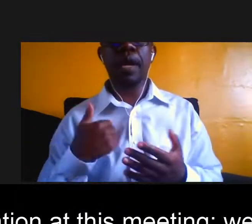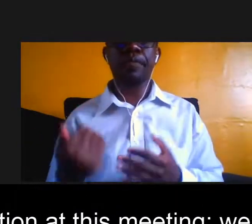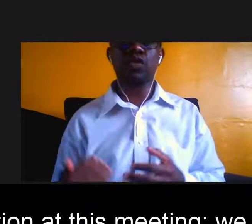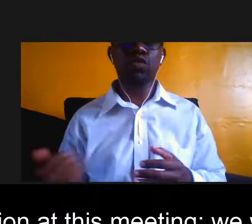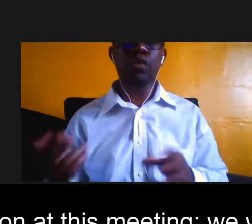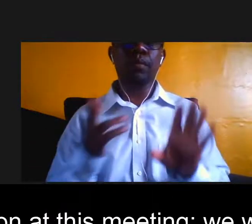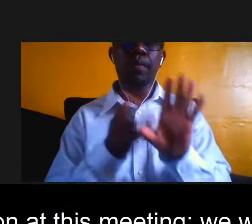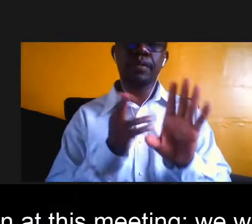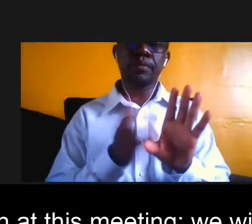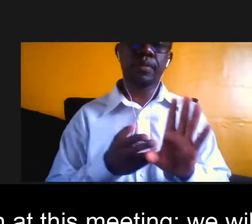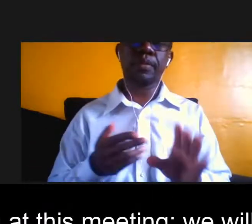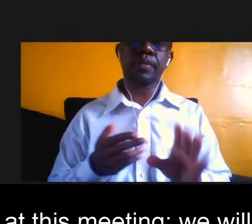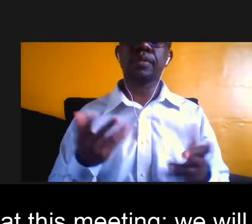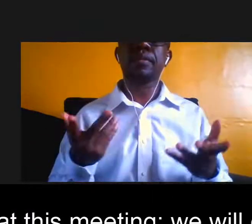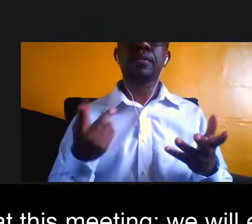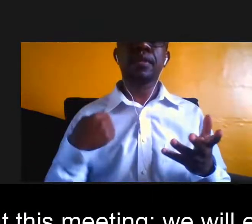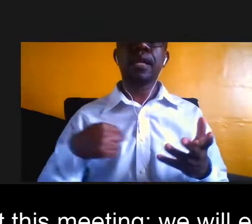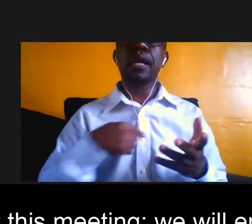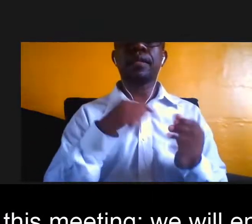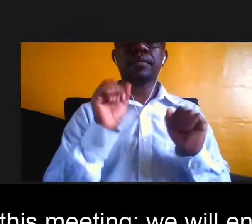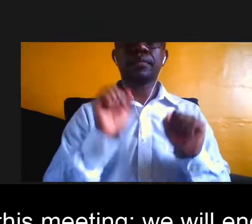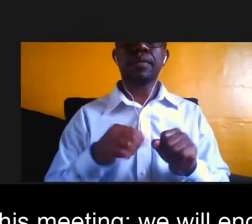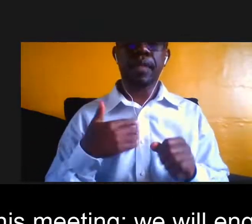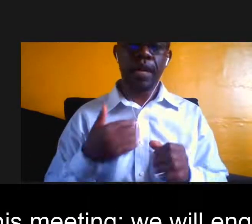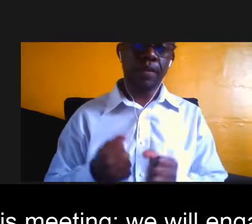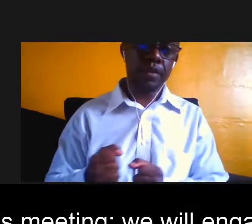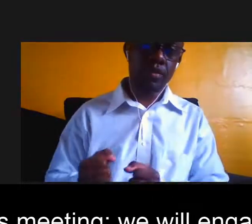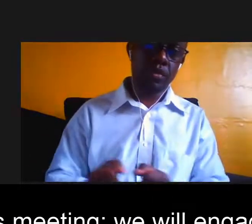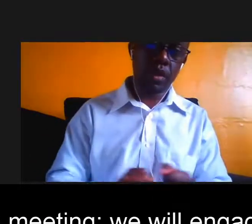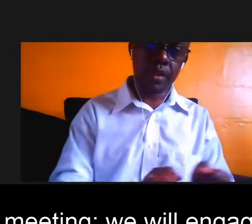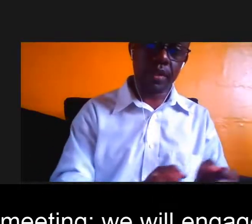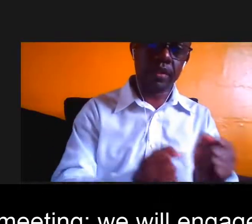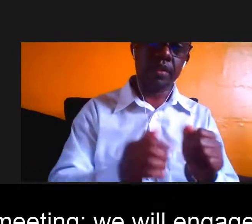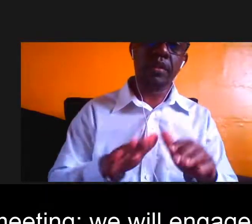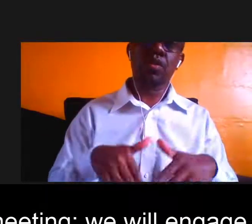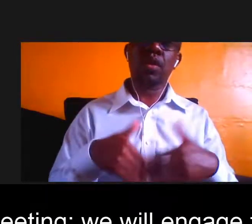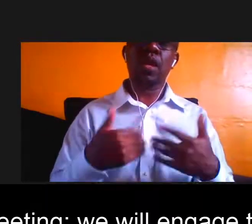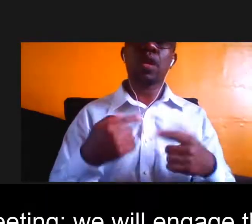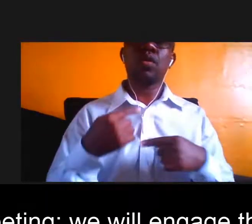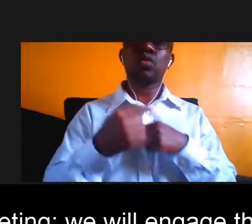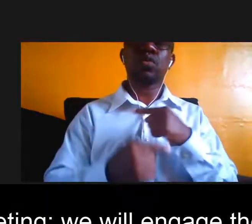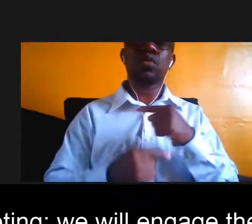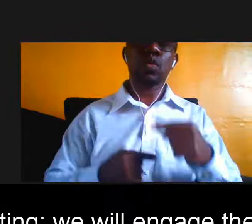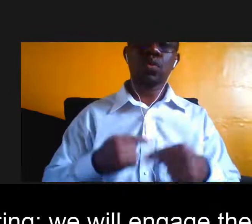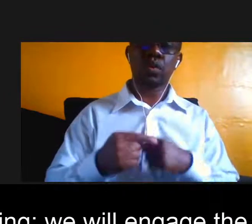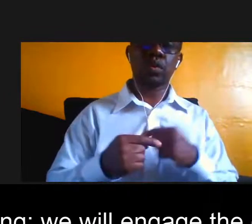been able to do. So we need to have a strategy on how we are going to continue sharing and